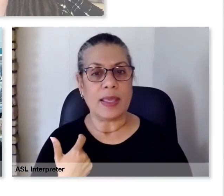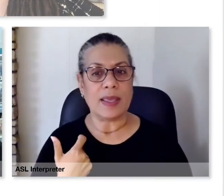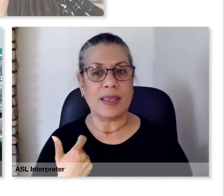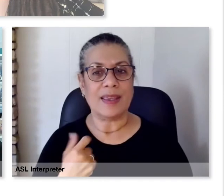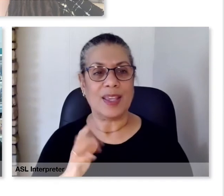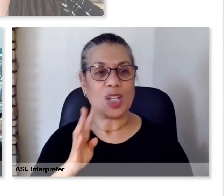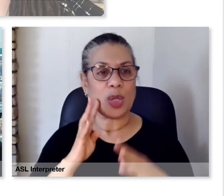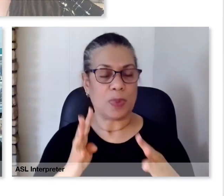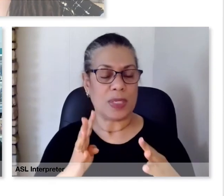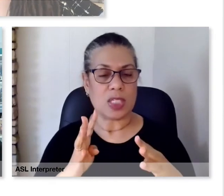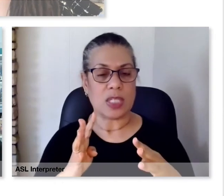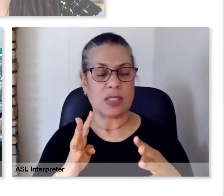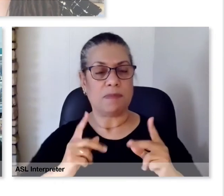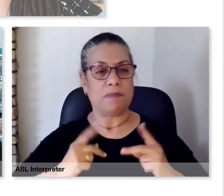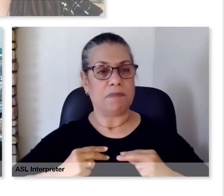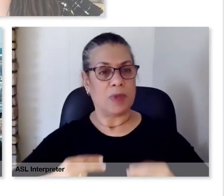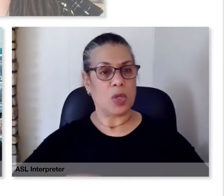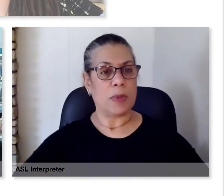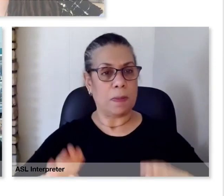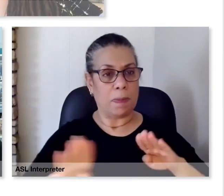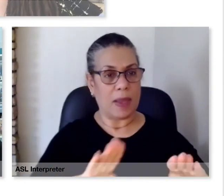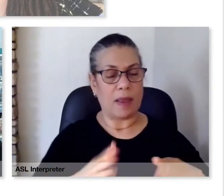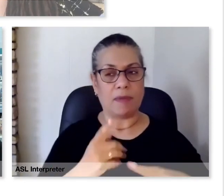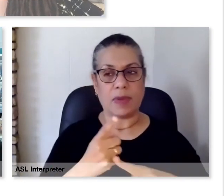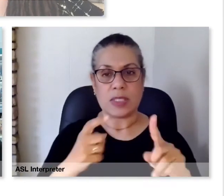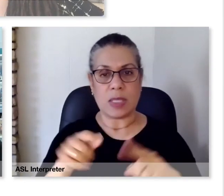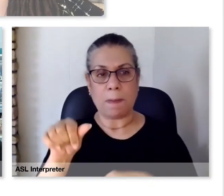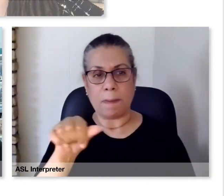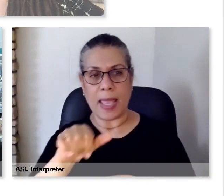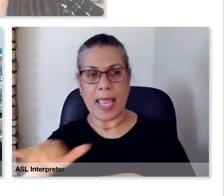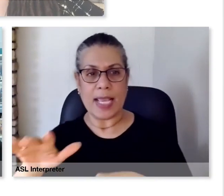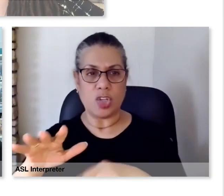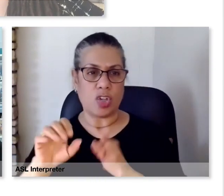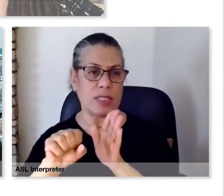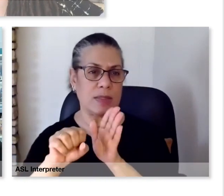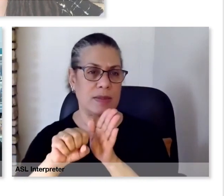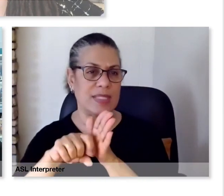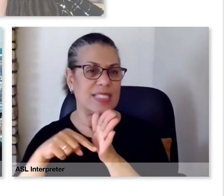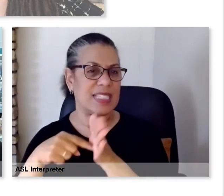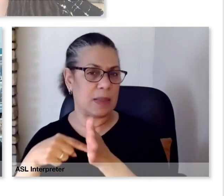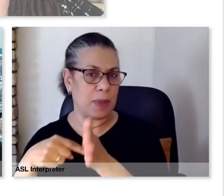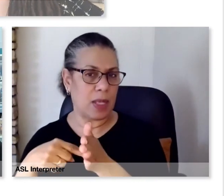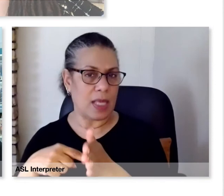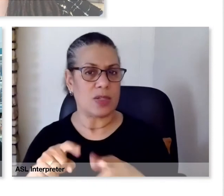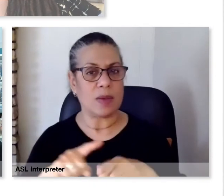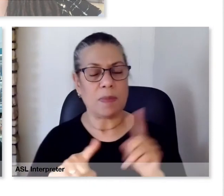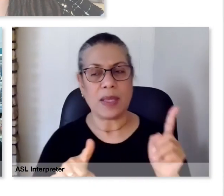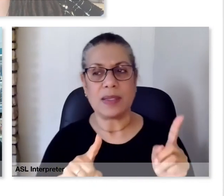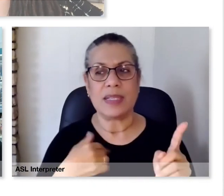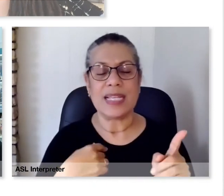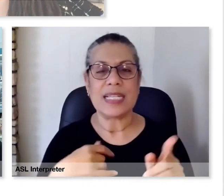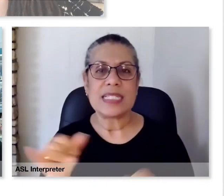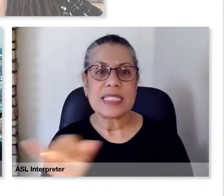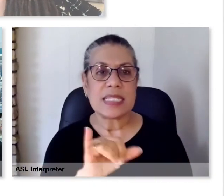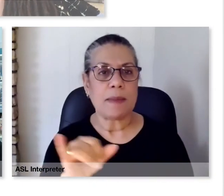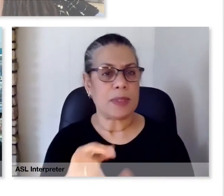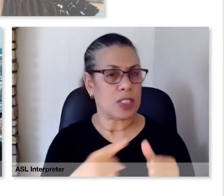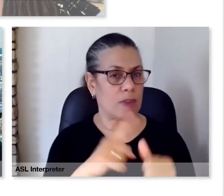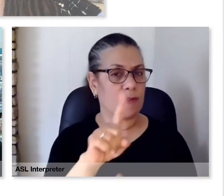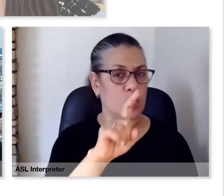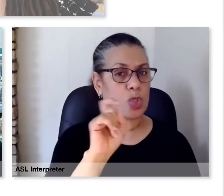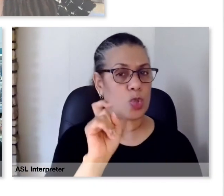individual behavior as in some agent-based simulation. And I think really it's very similar to the first question